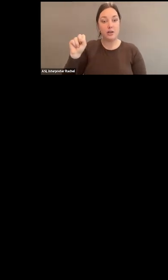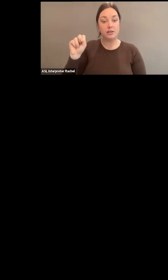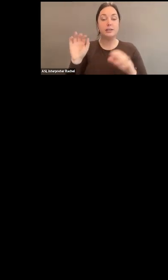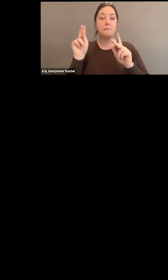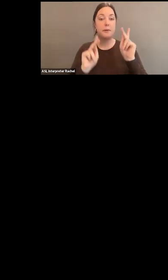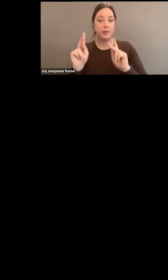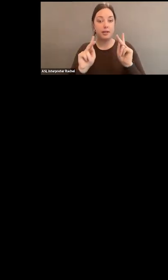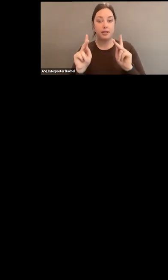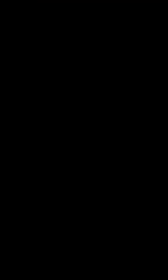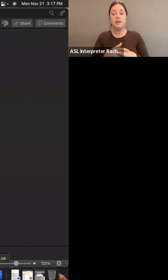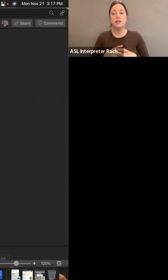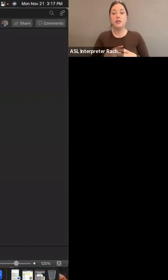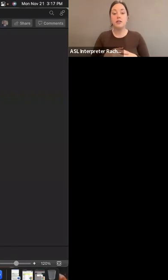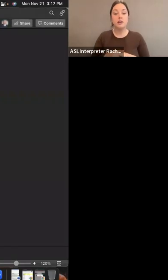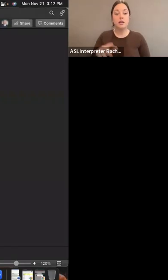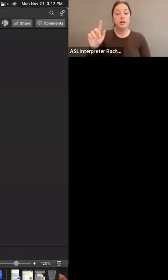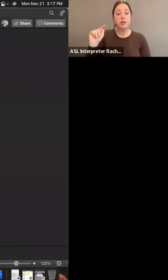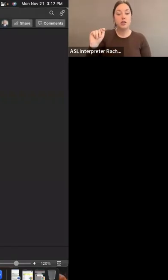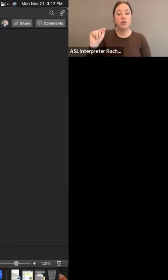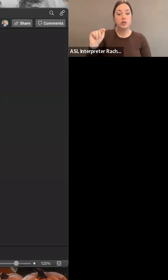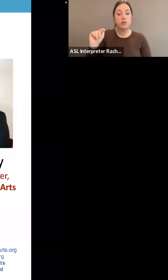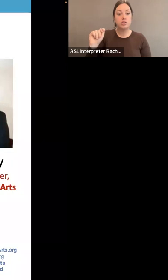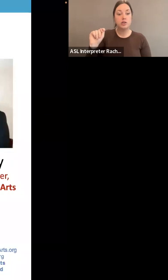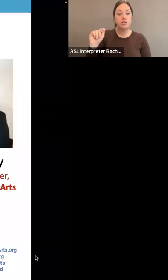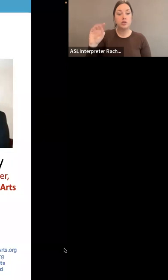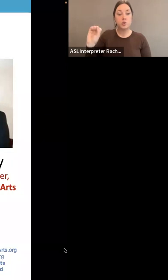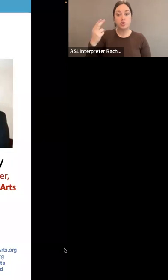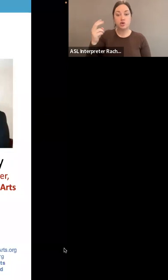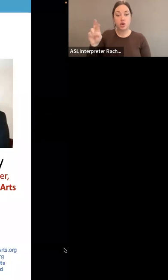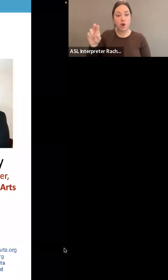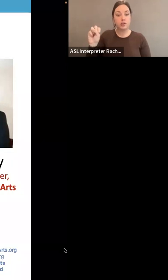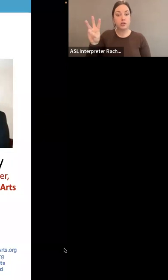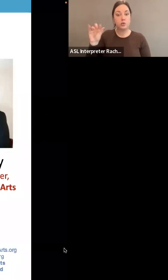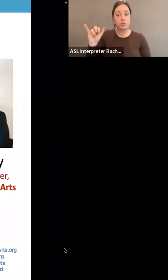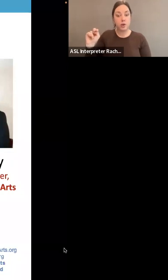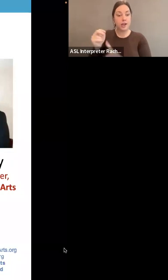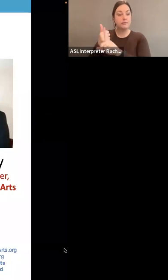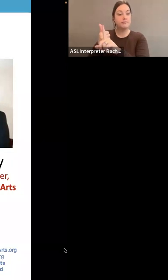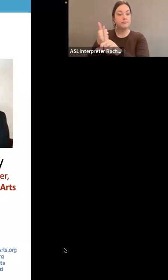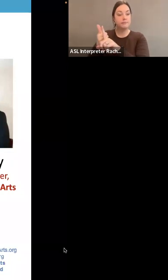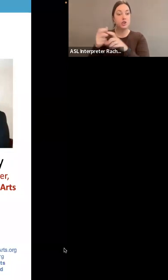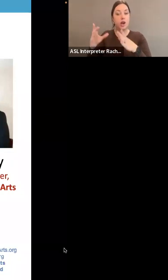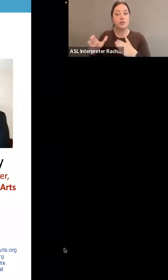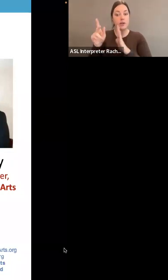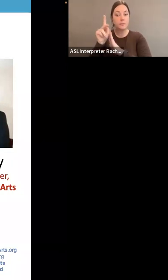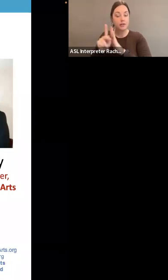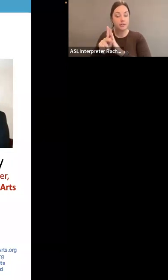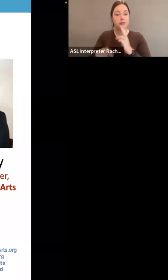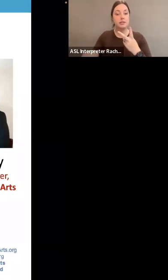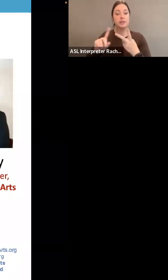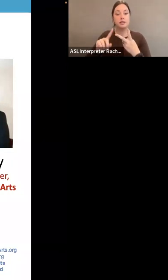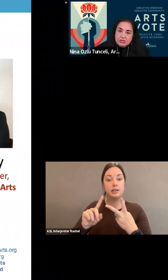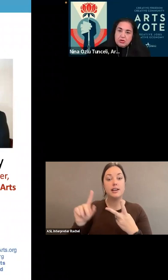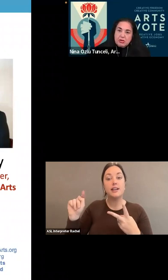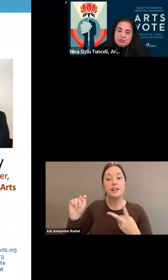will be Tushar Swain, who's our director of policy at Americans for the Arts, Tara Probry, our